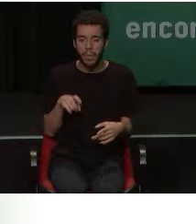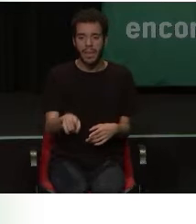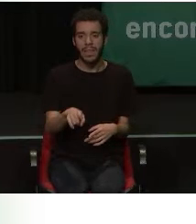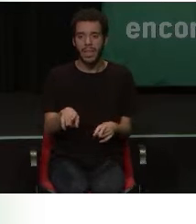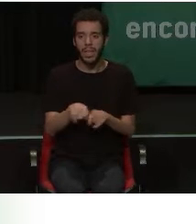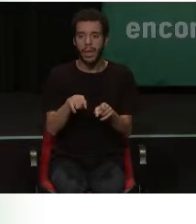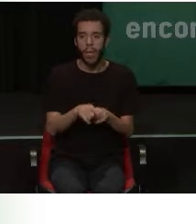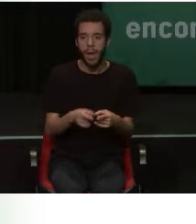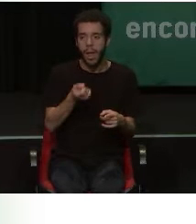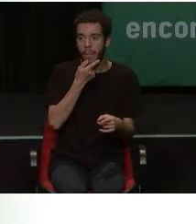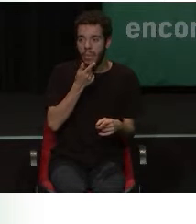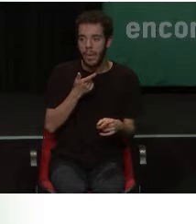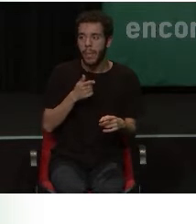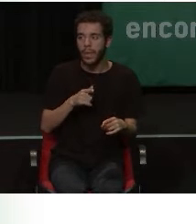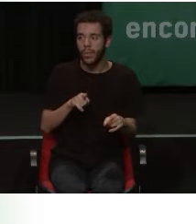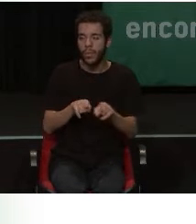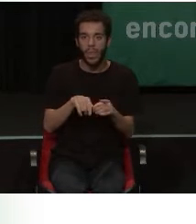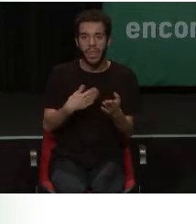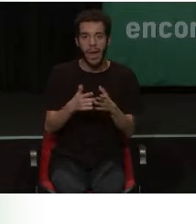infections for